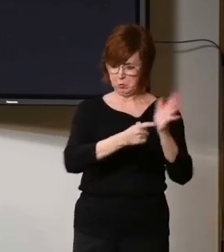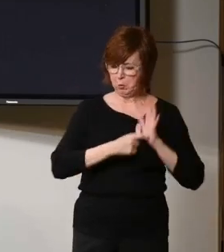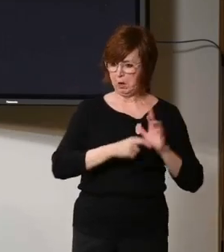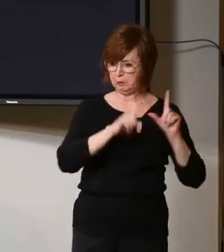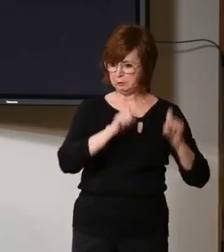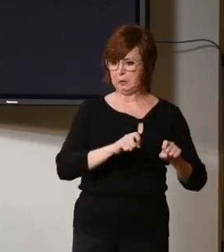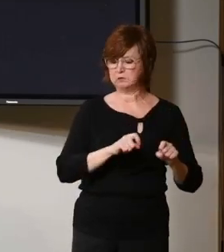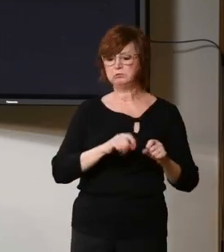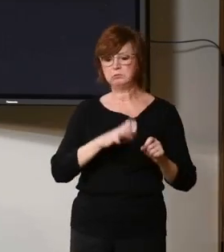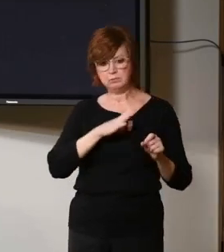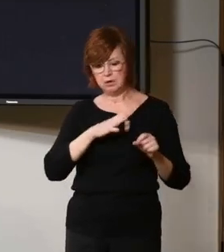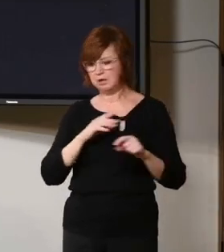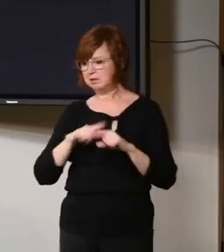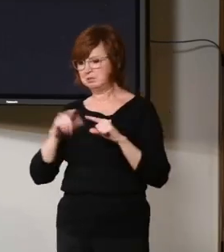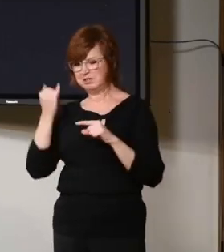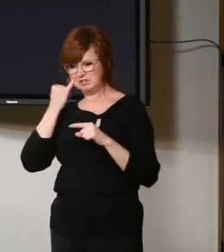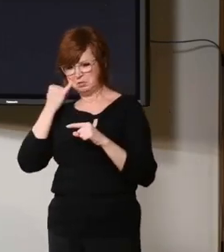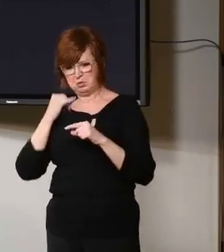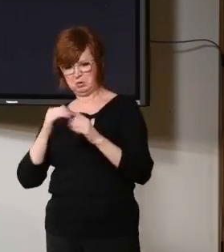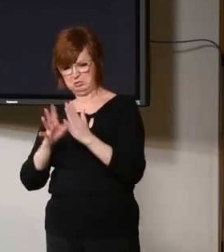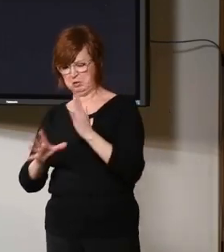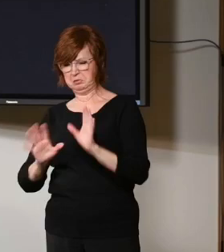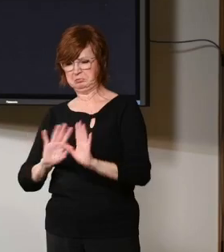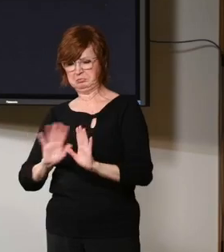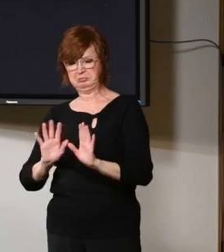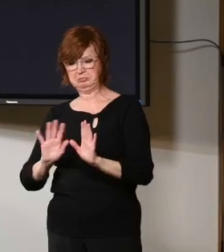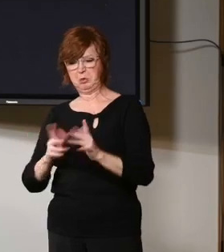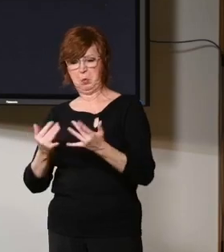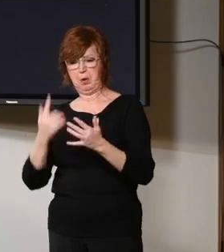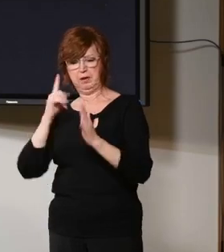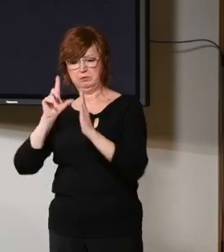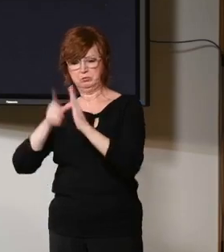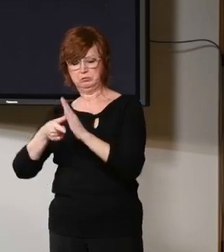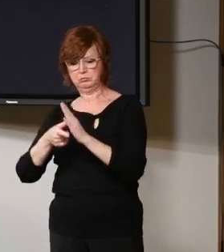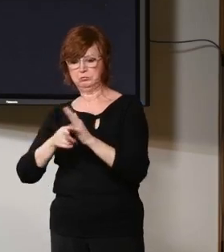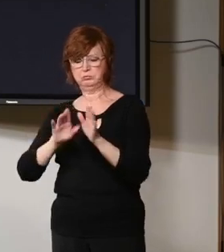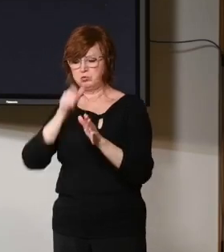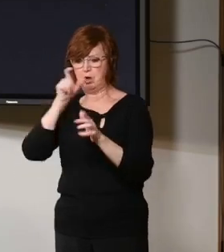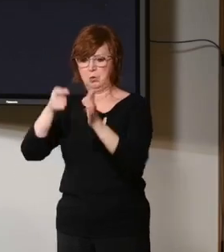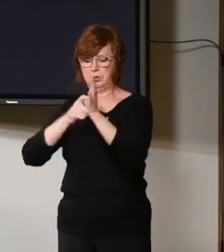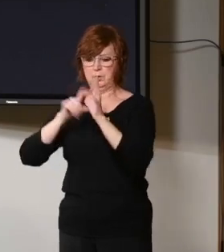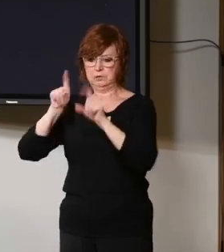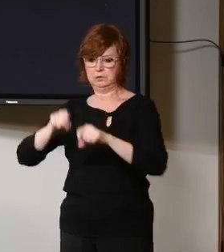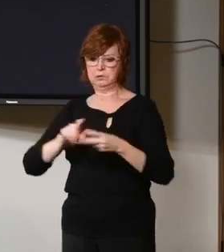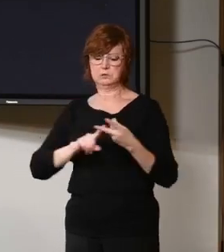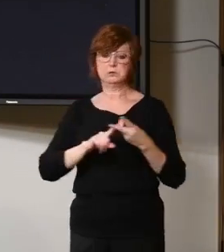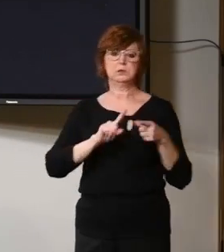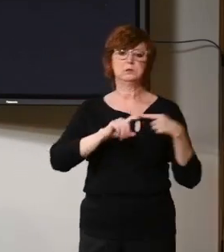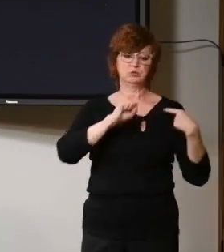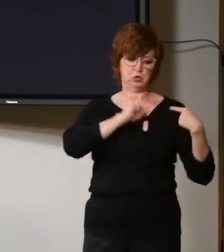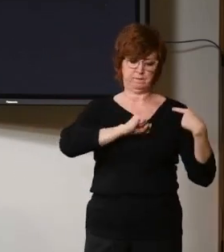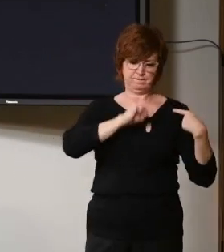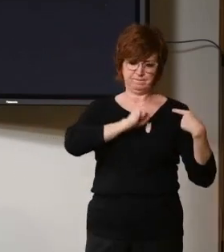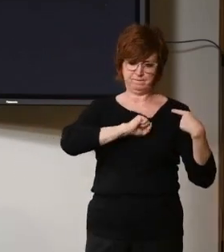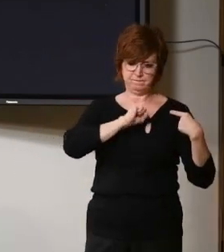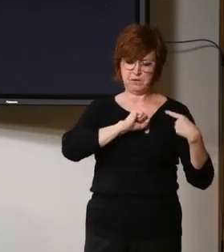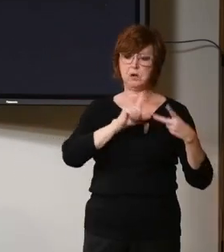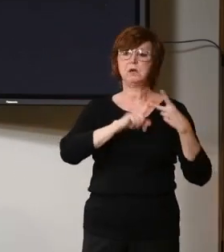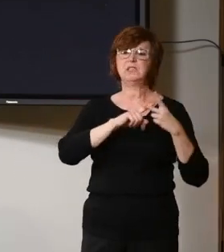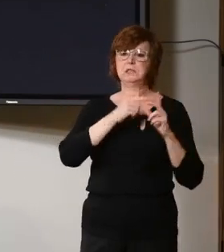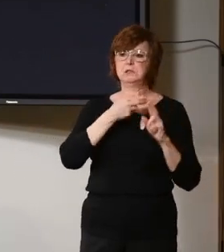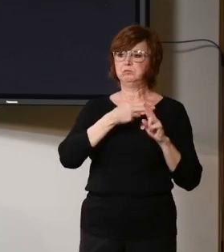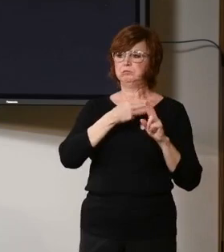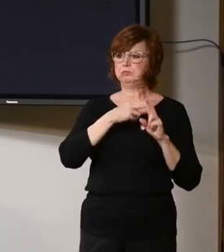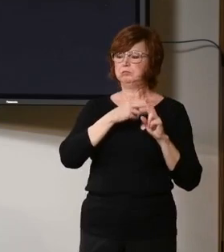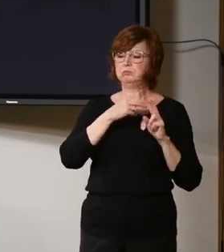dry cough, irrespective of travel, stay home till your cough is gone. If you have not traveled and you have a mild fever, again,